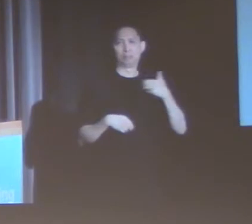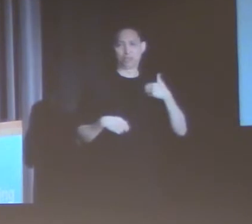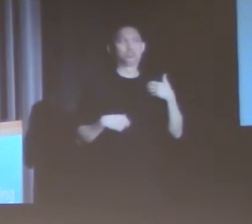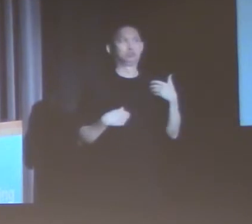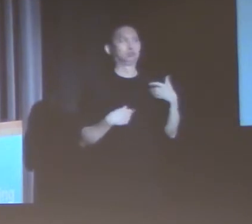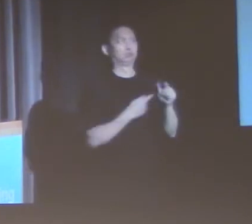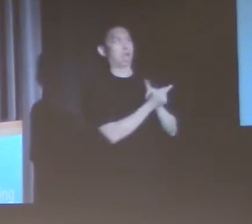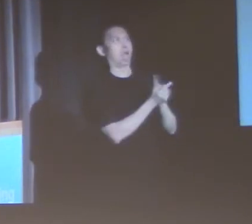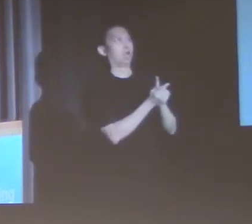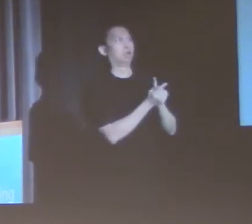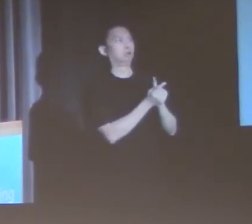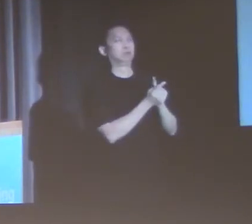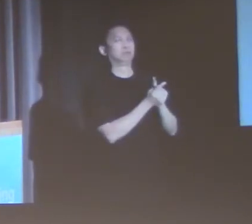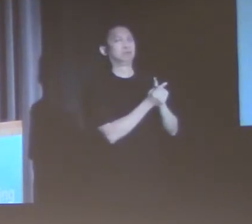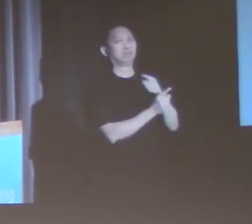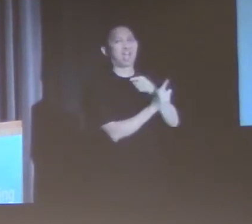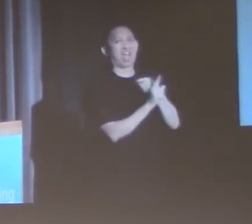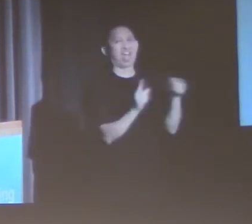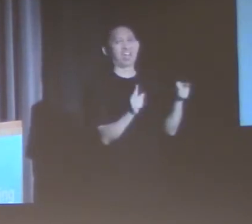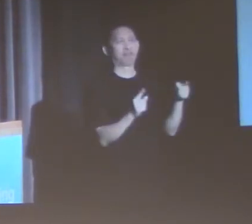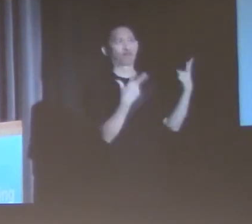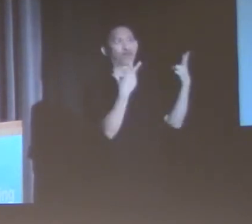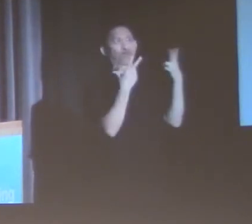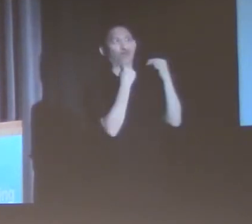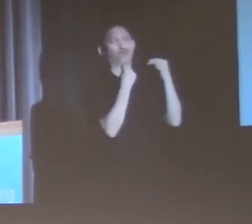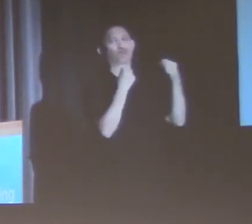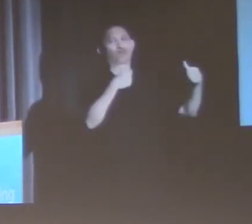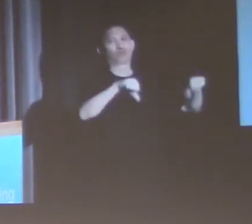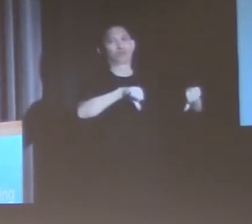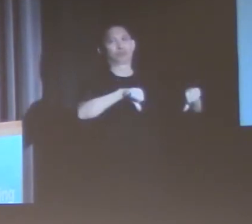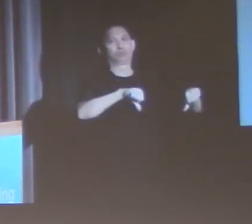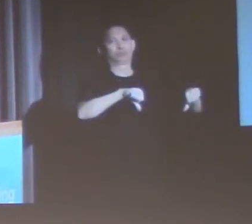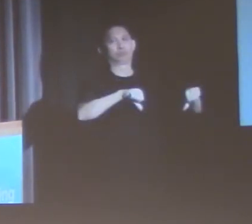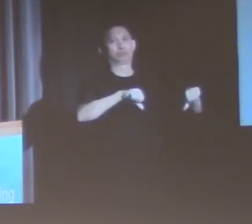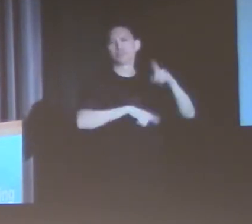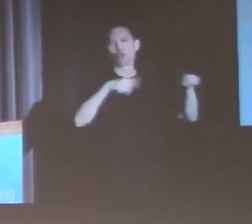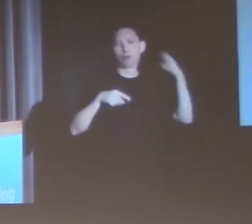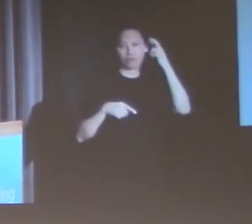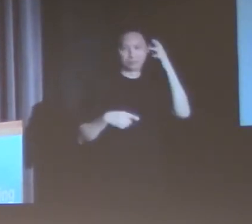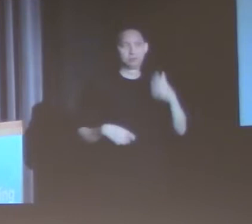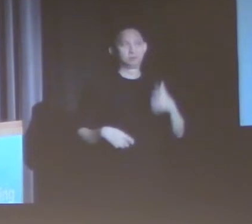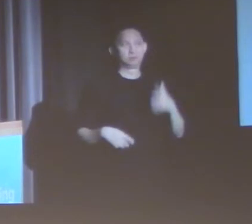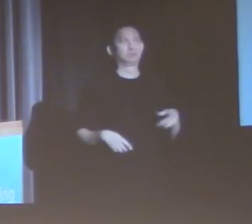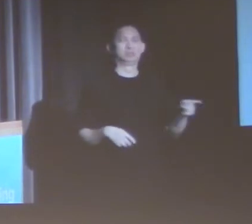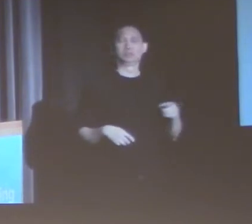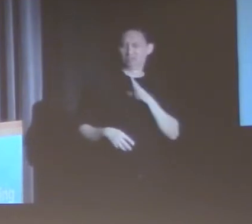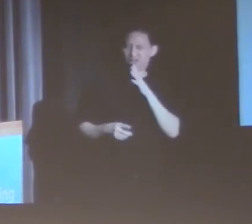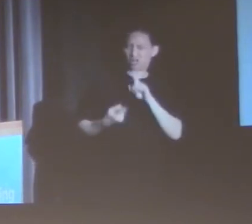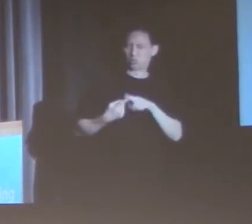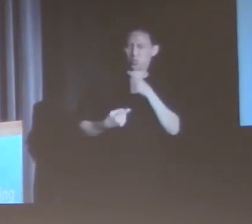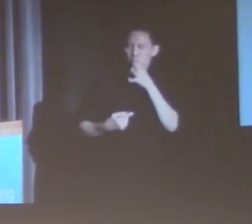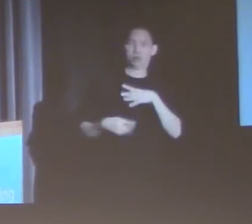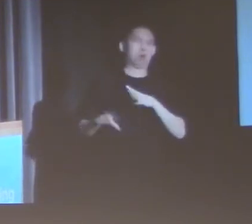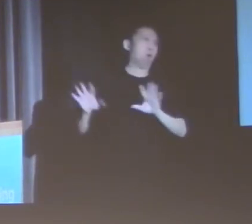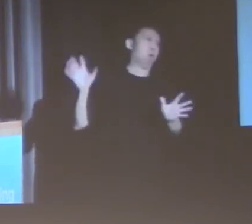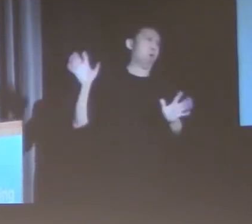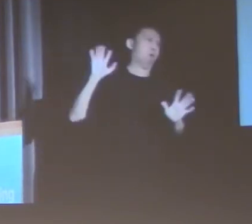the film for different reasons. Even just like talking to a woman, for them it was too much.